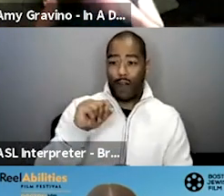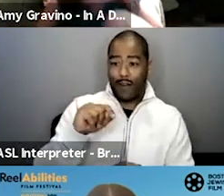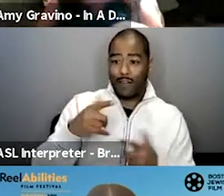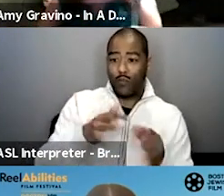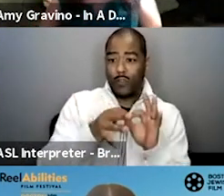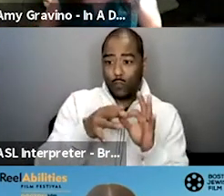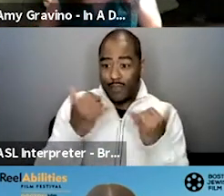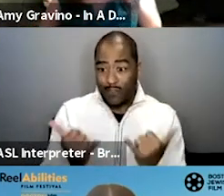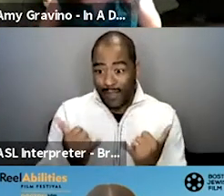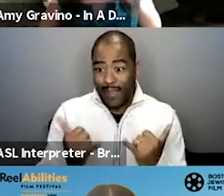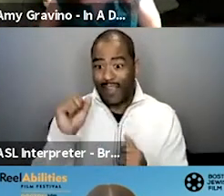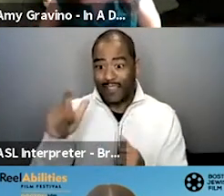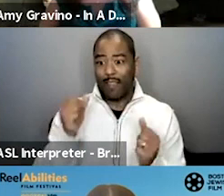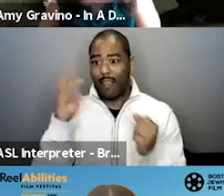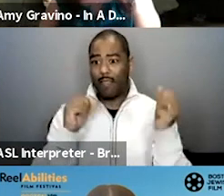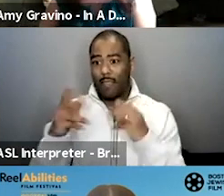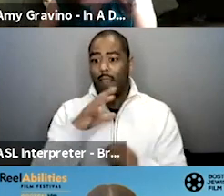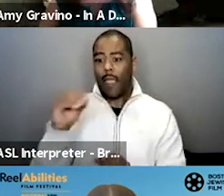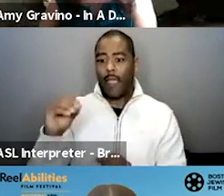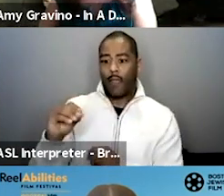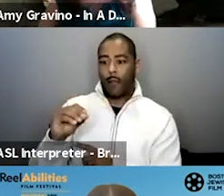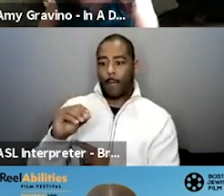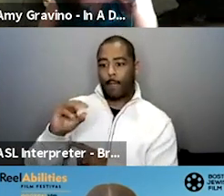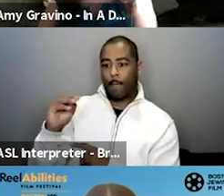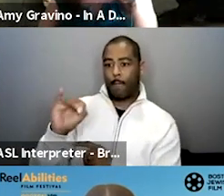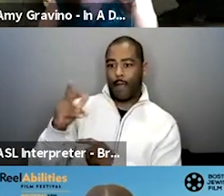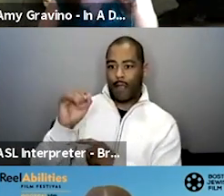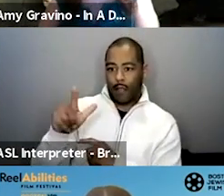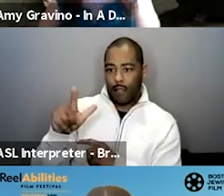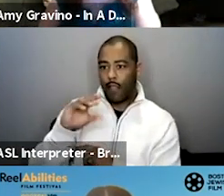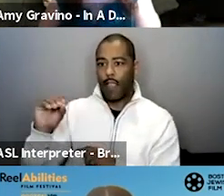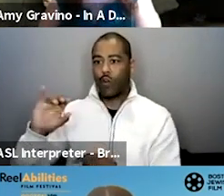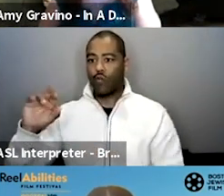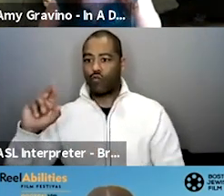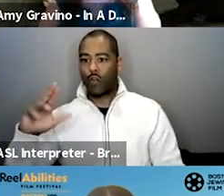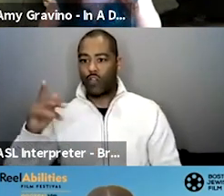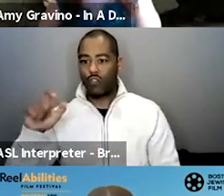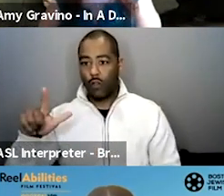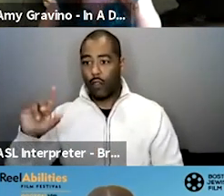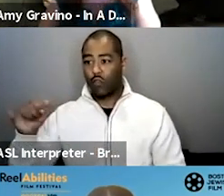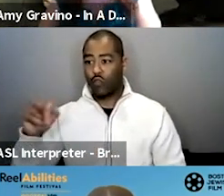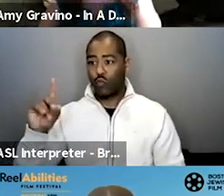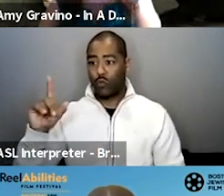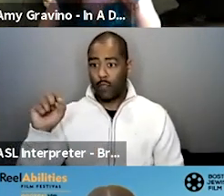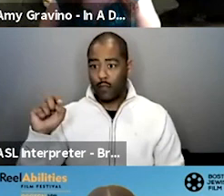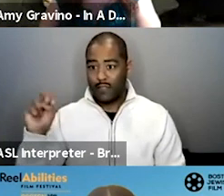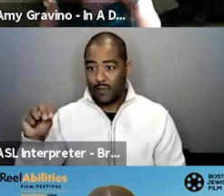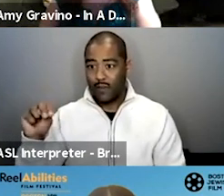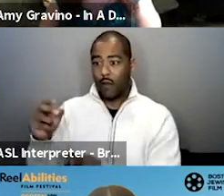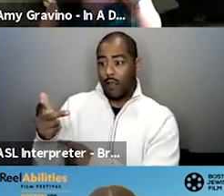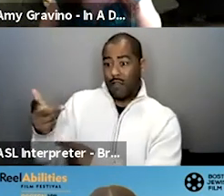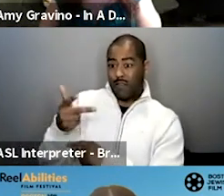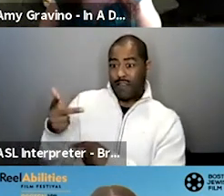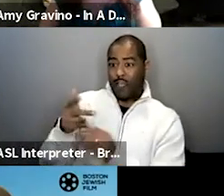and Michael Hirschberg and Rachel Judelson, our ASL interpreters. And I want to thank the entire amazing